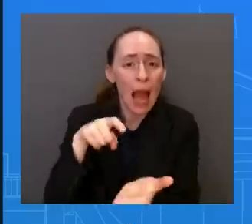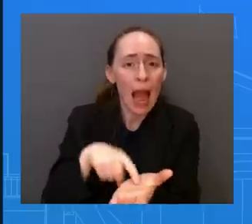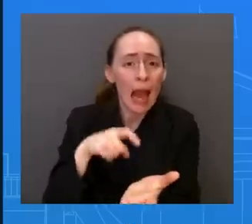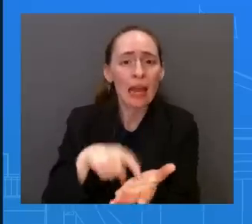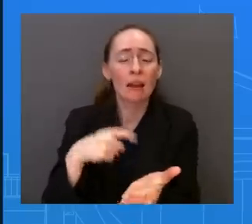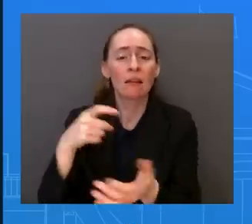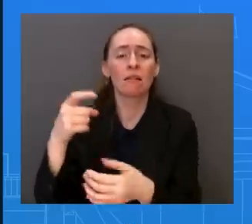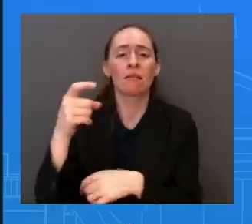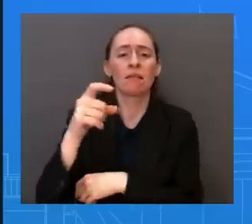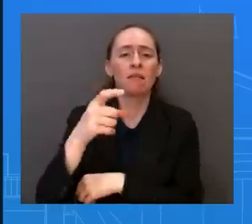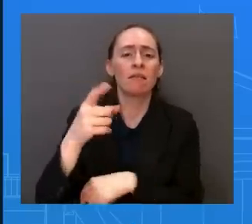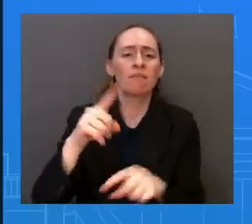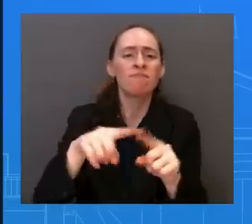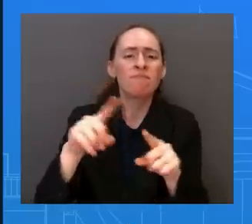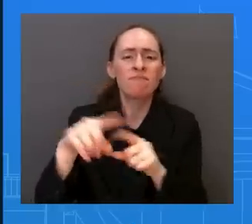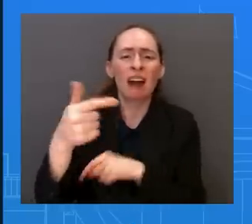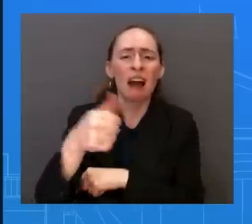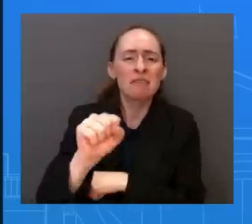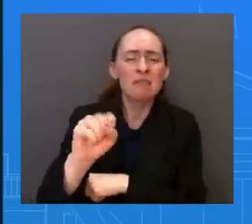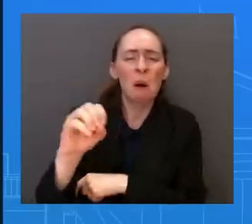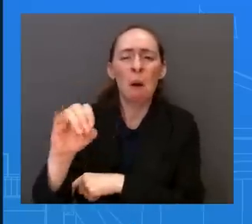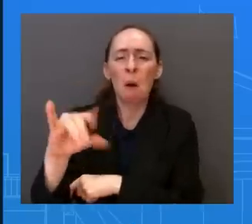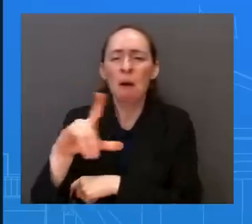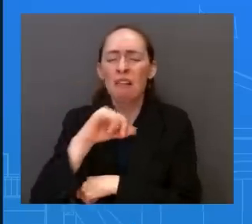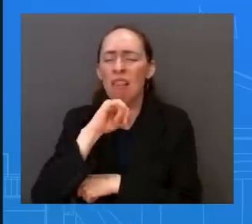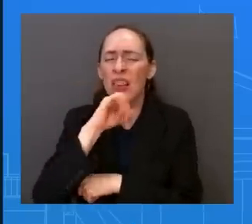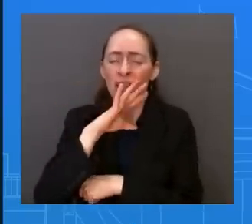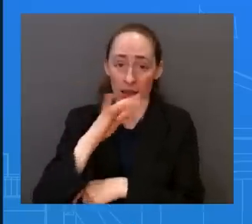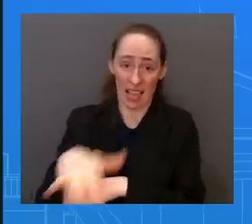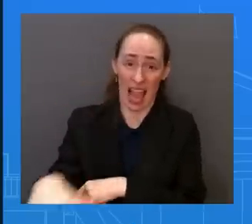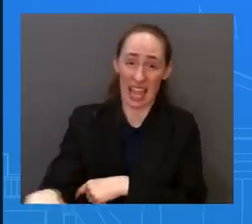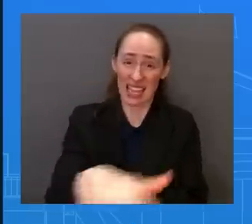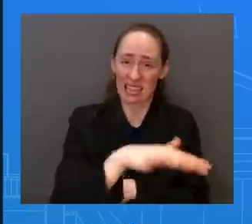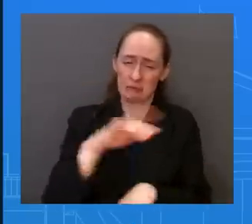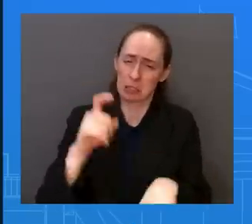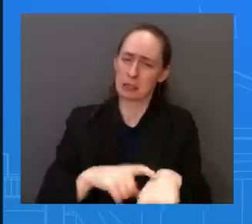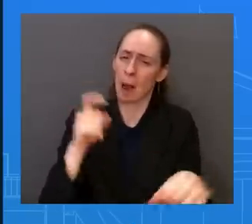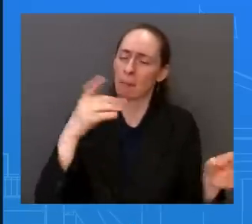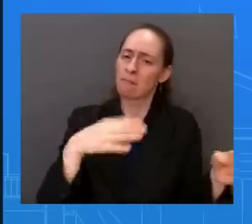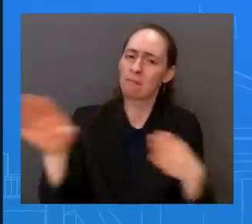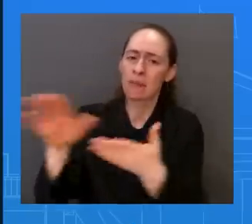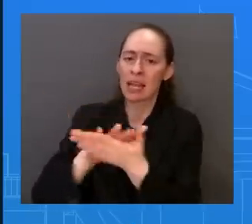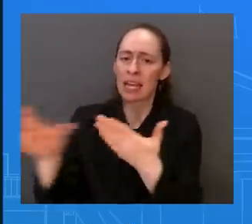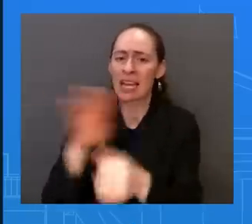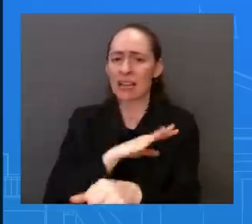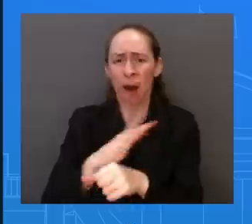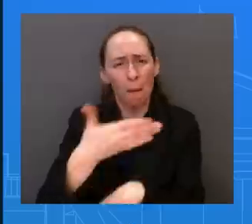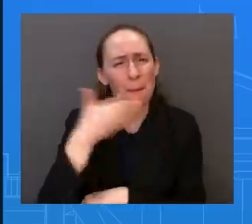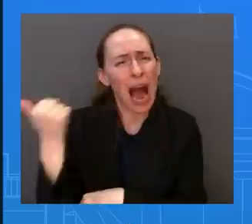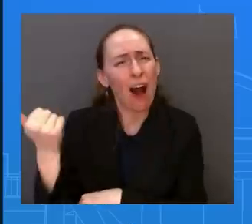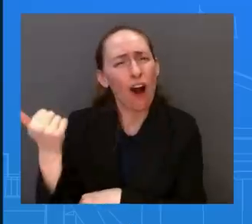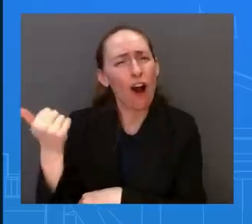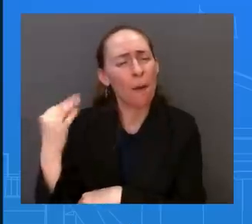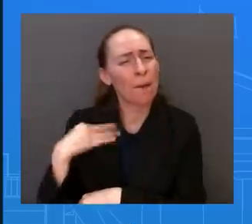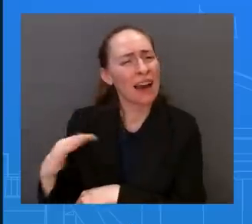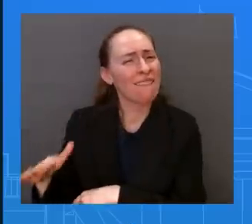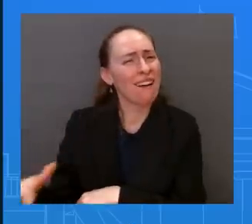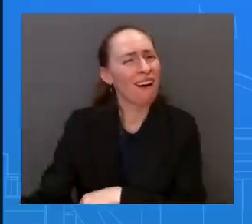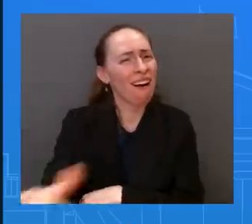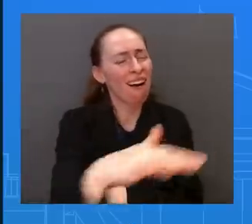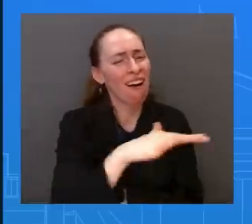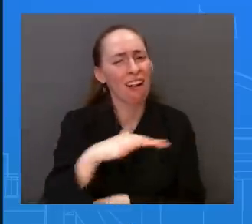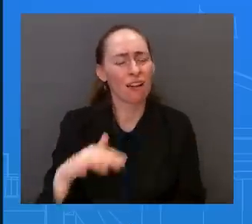that approach. So we'll continue to work through those pieces, but I think the important piece is to keep our eye on the fact that the United States is now